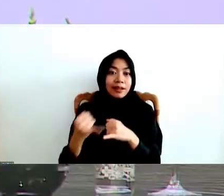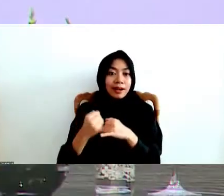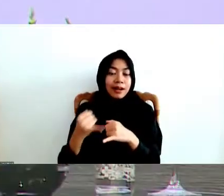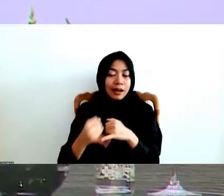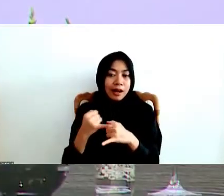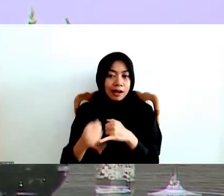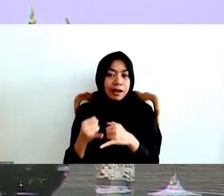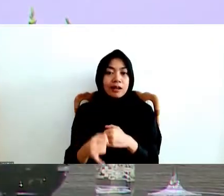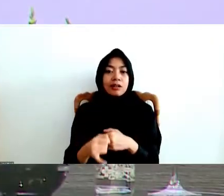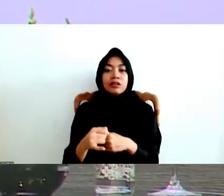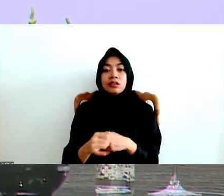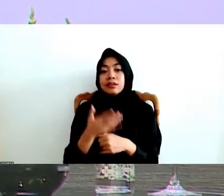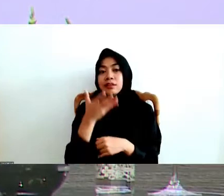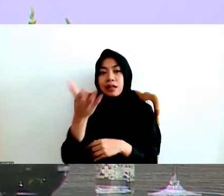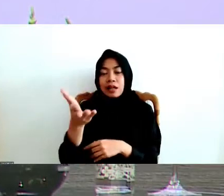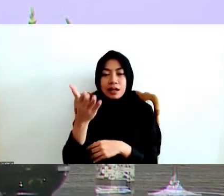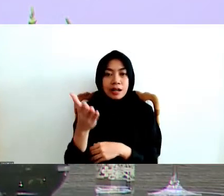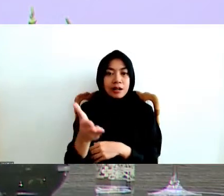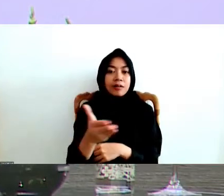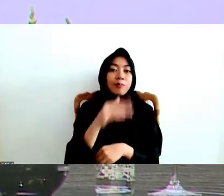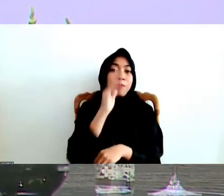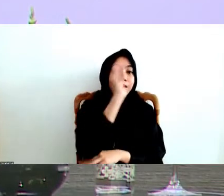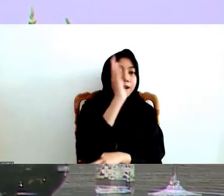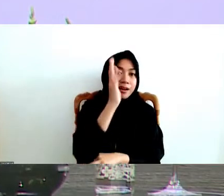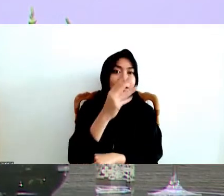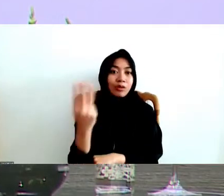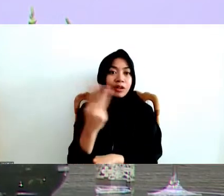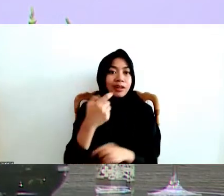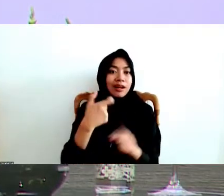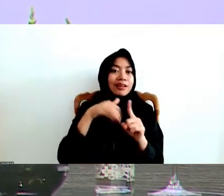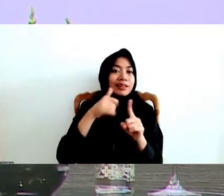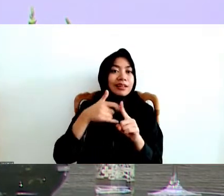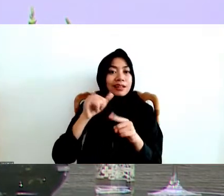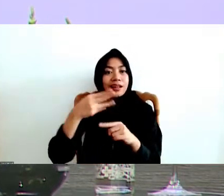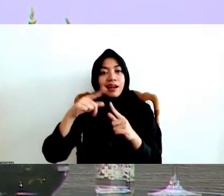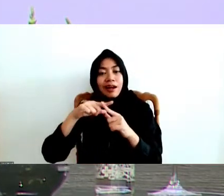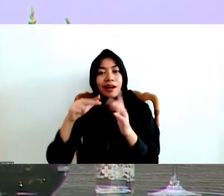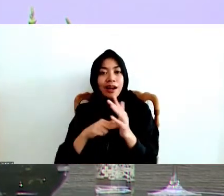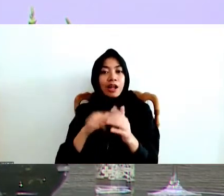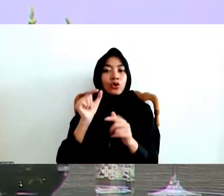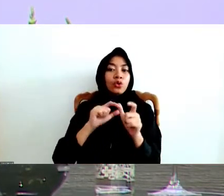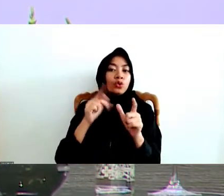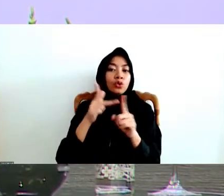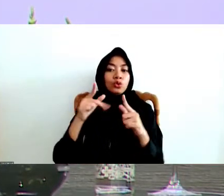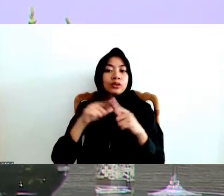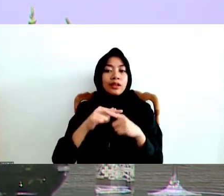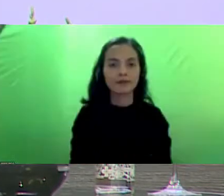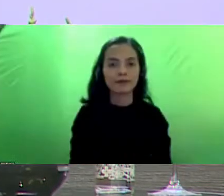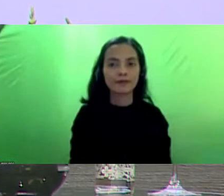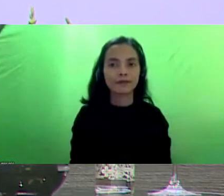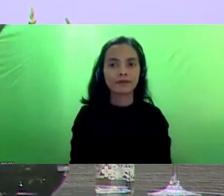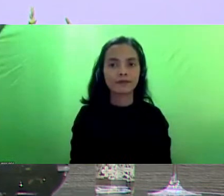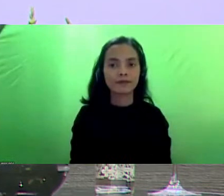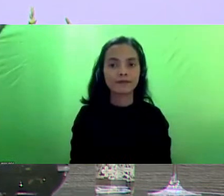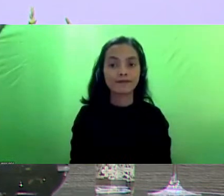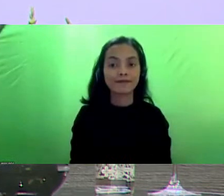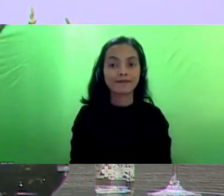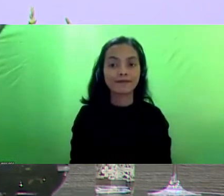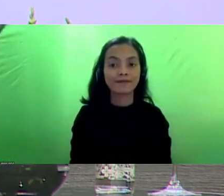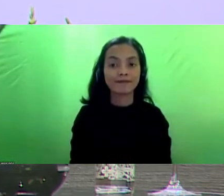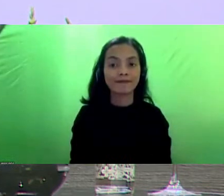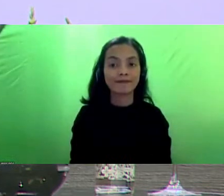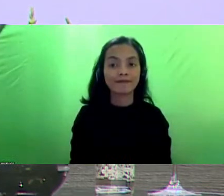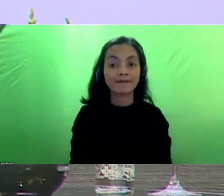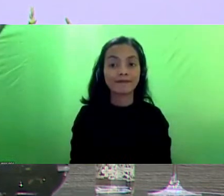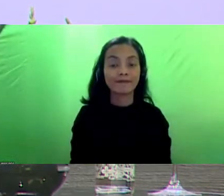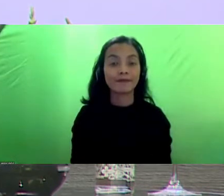to thank our distinguished panelists, Mbak Kiki, Pak Elan, and also Dr. Usha, who is joining us, as well as to the audience here who is